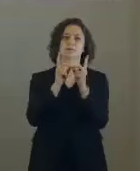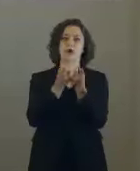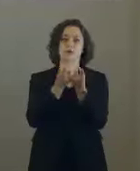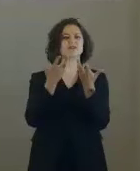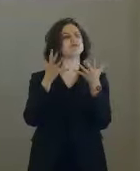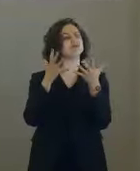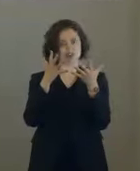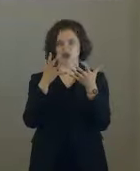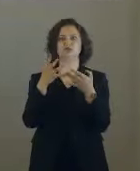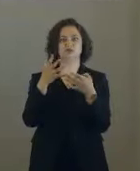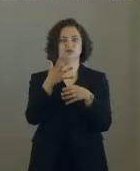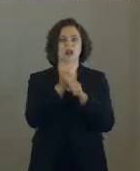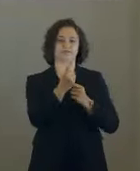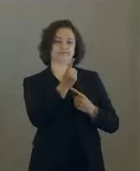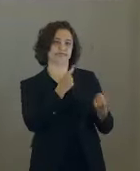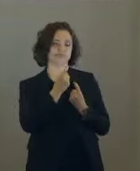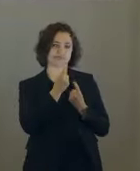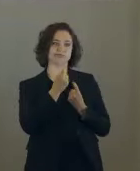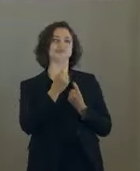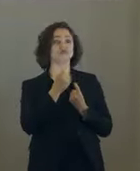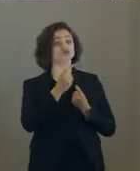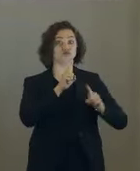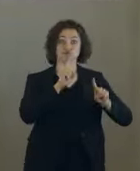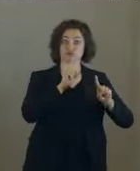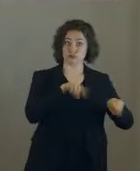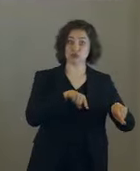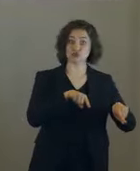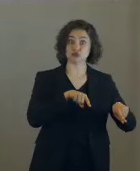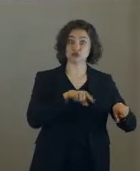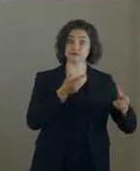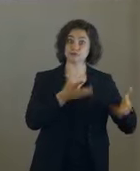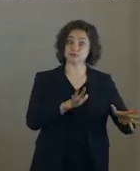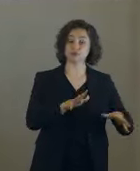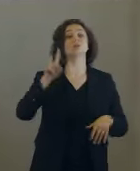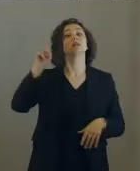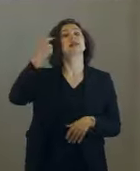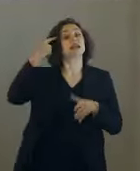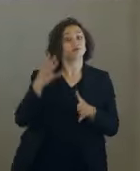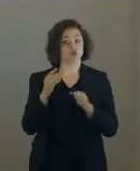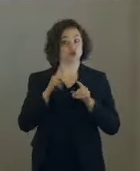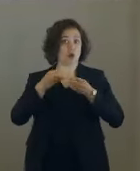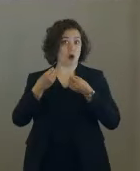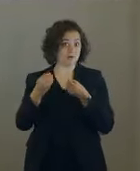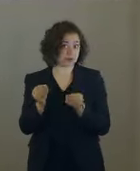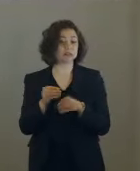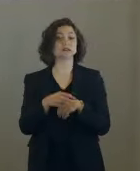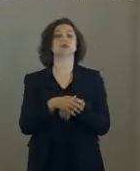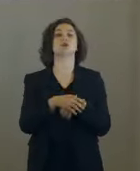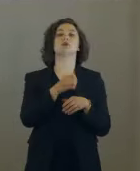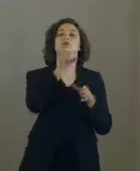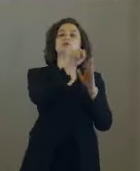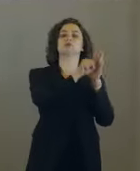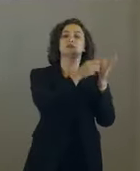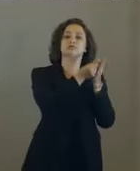same inquiries, and they've been answered by the governor's office or state budget